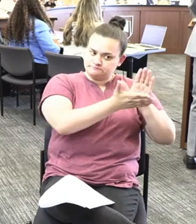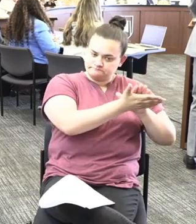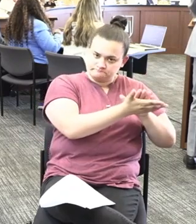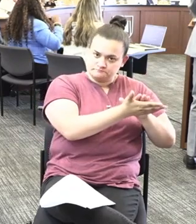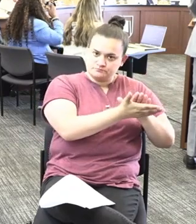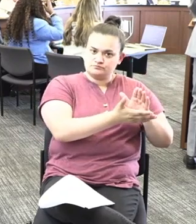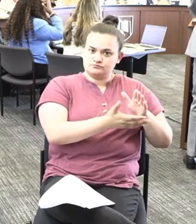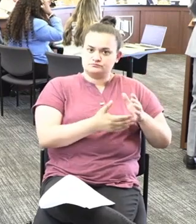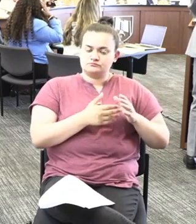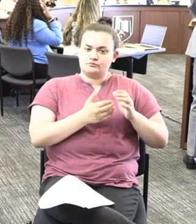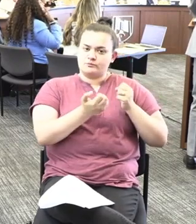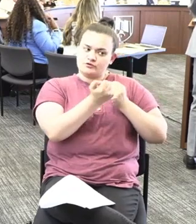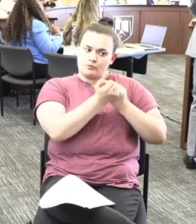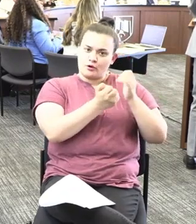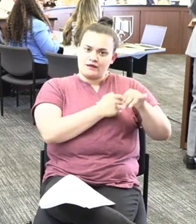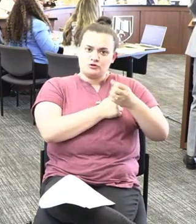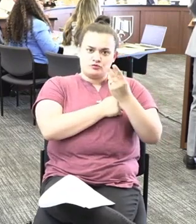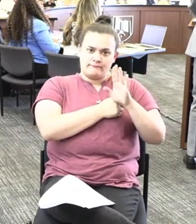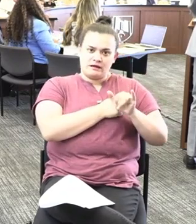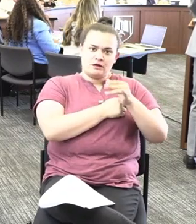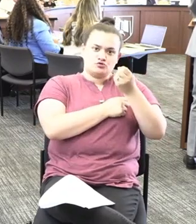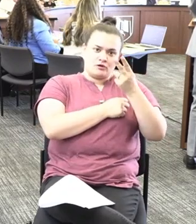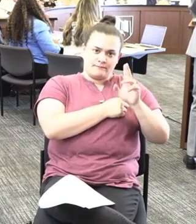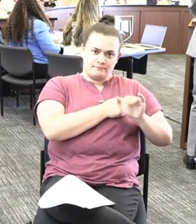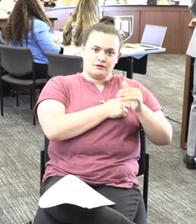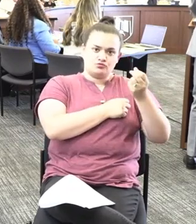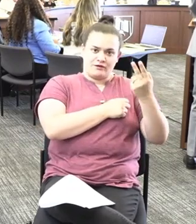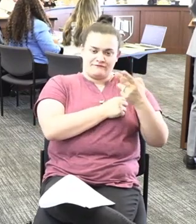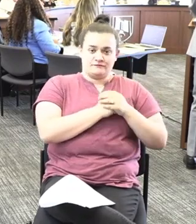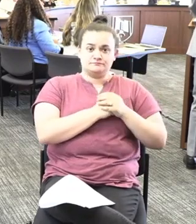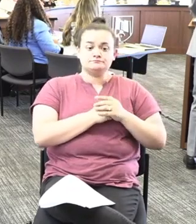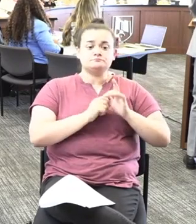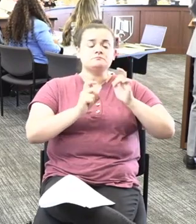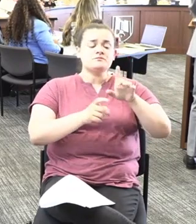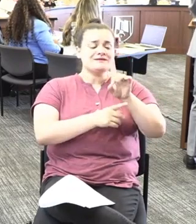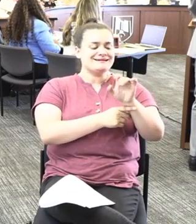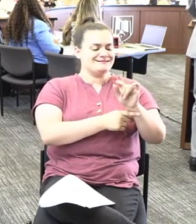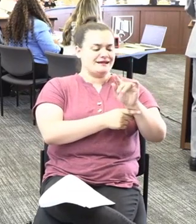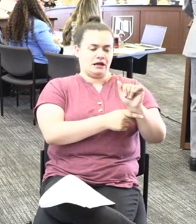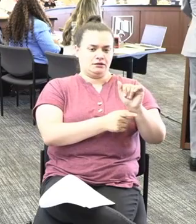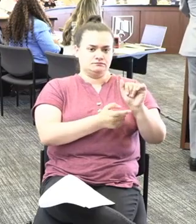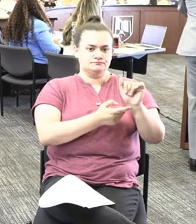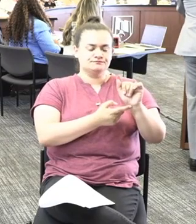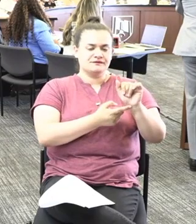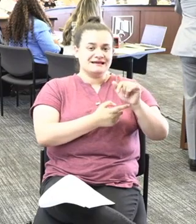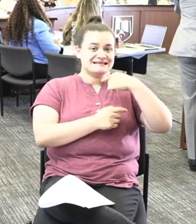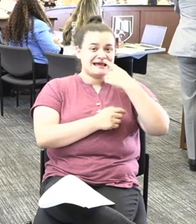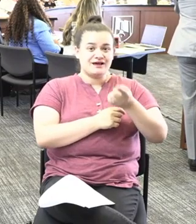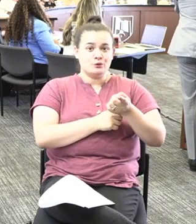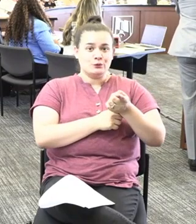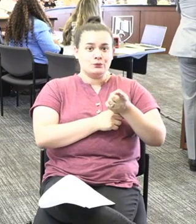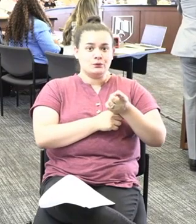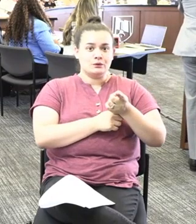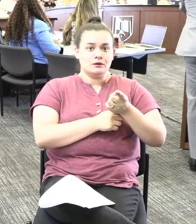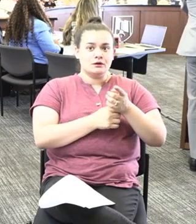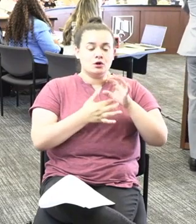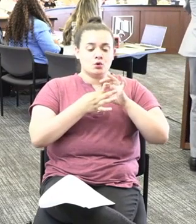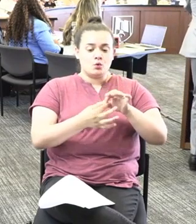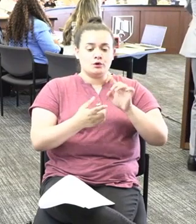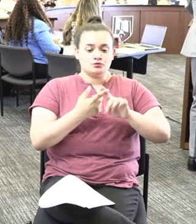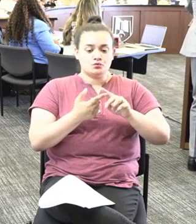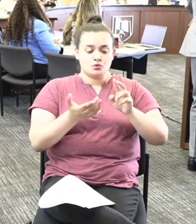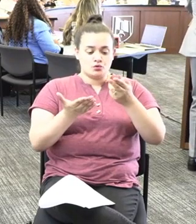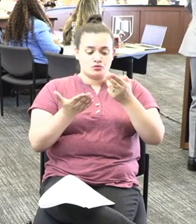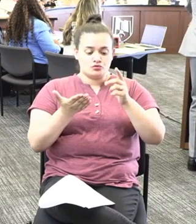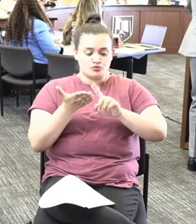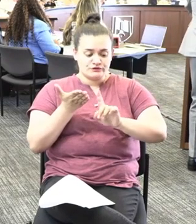voice around 12 by 12 by 12. But I want to give you some data right away to tell you that, you know, according to the research